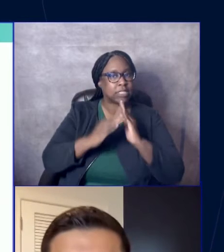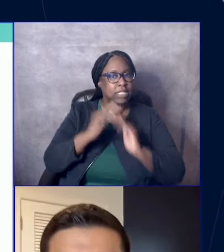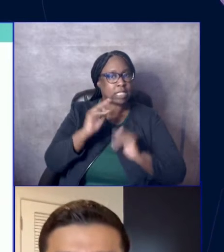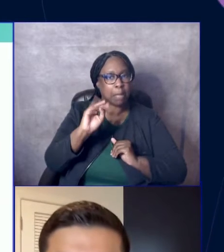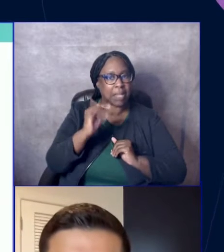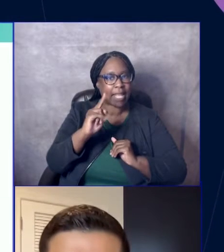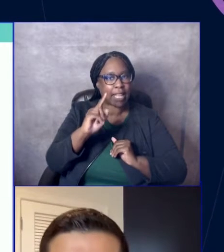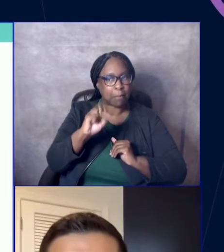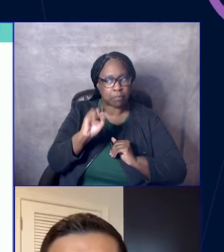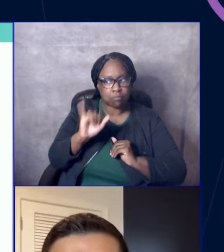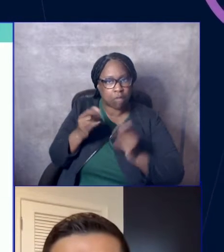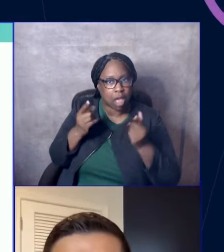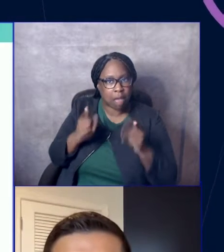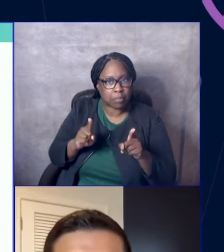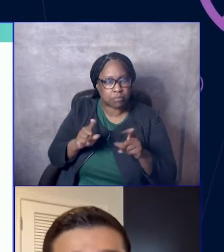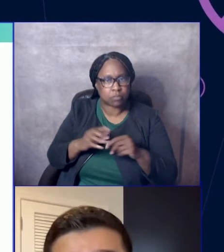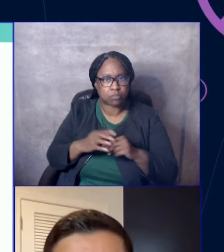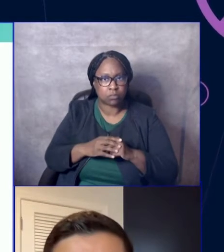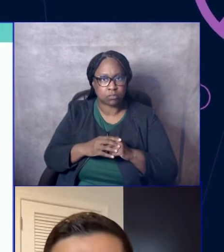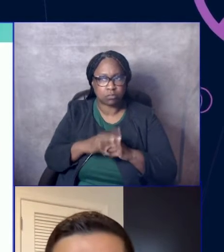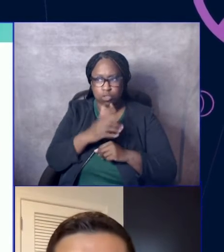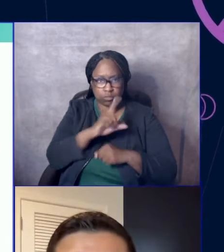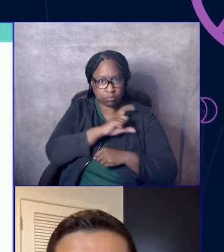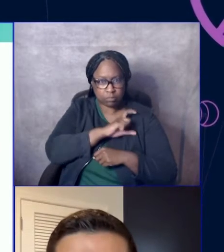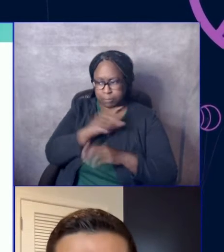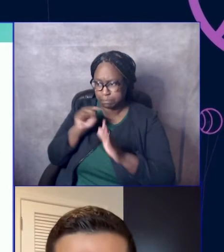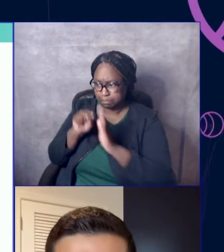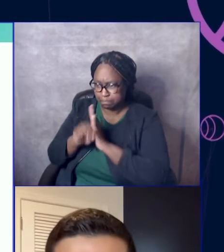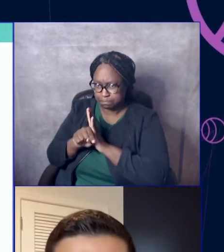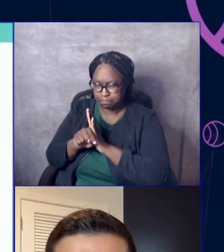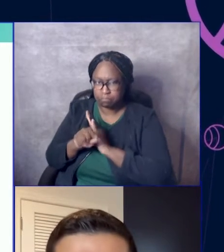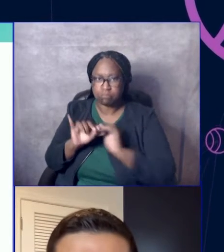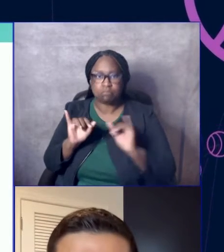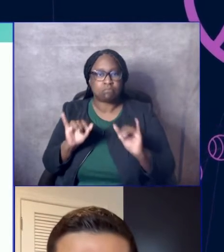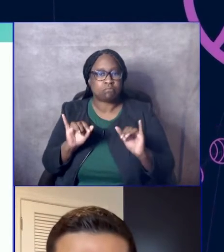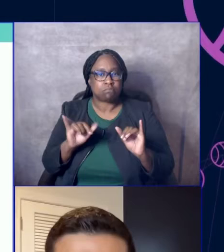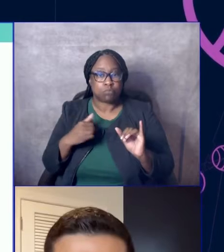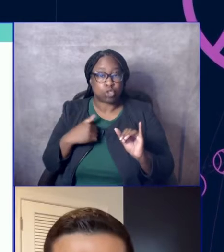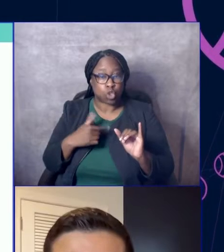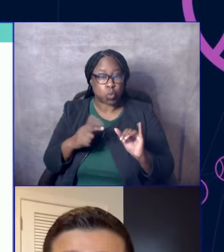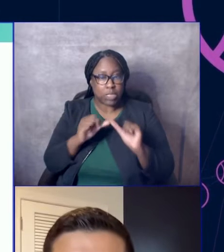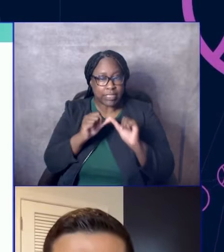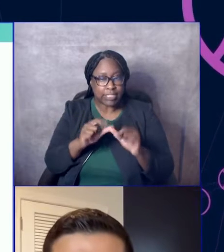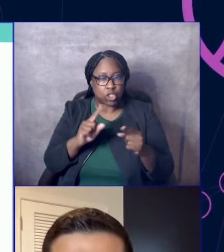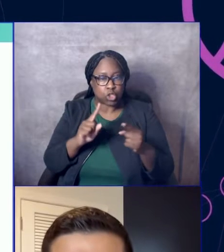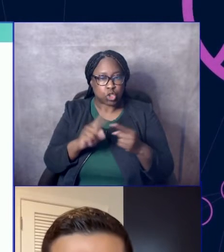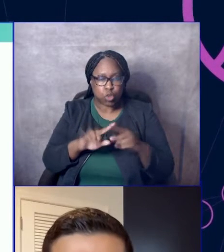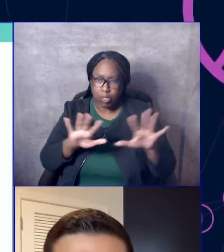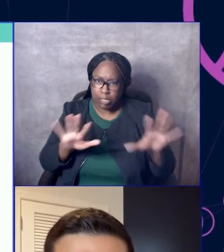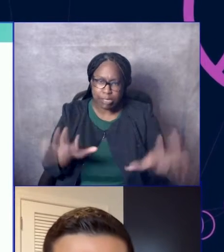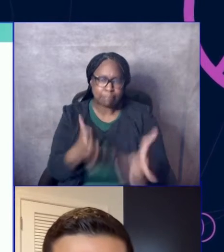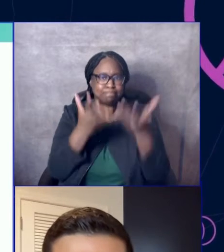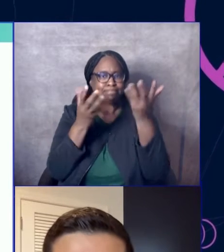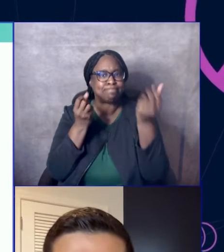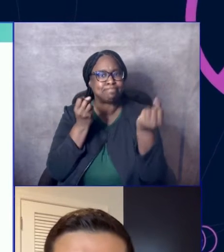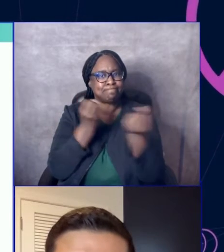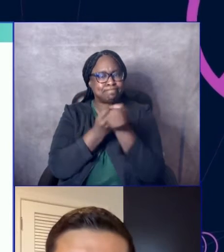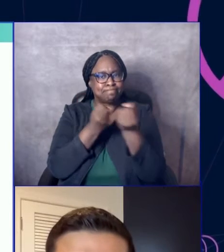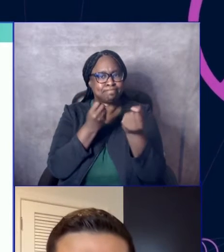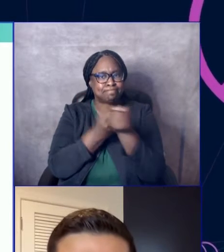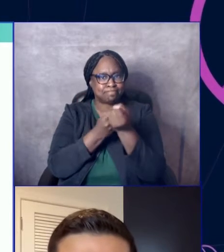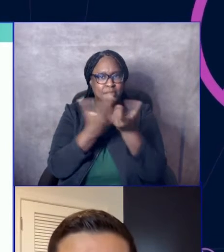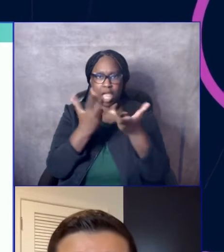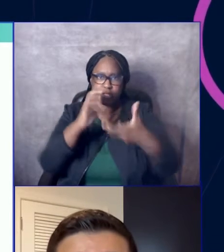for us to make sure that we were continuing to lift up and be in solidarity with the movements leading this reckoning in that